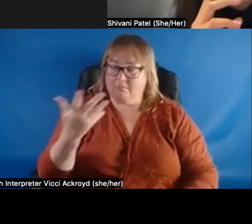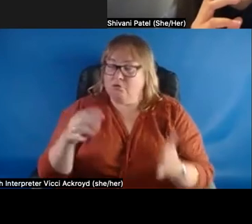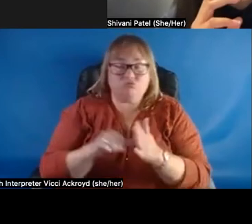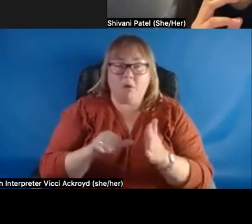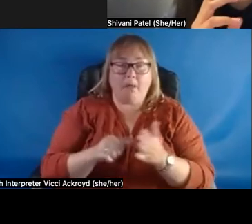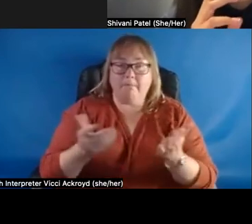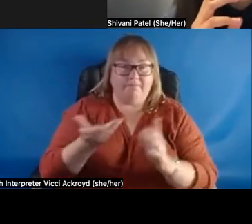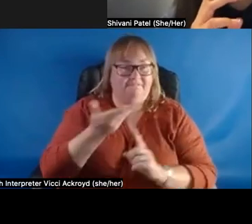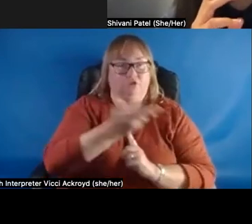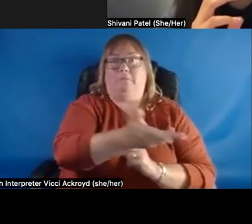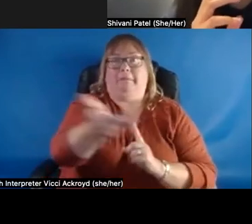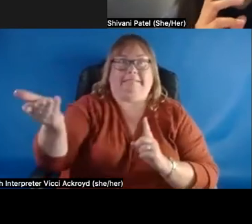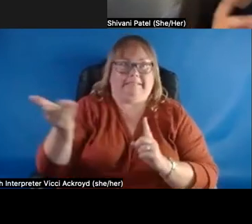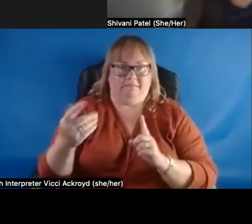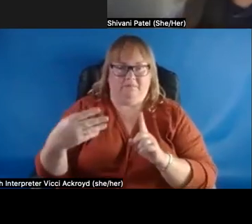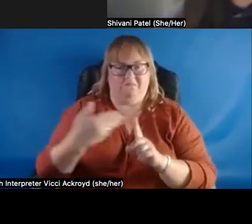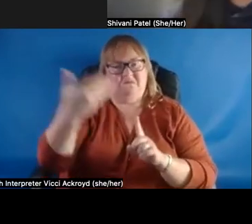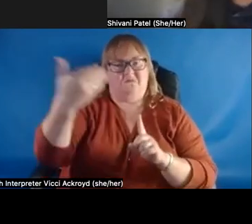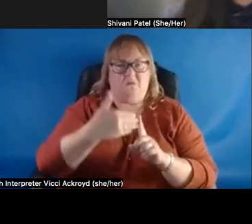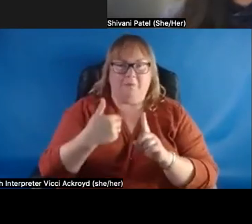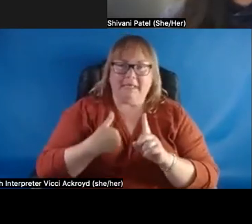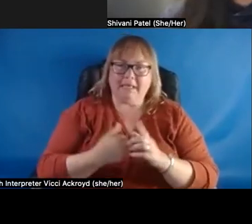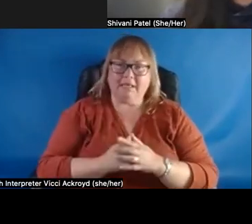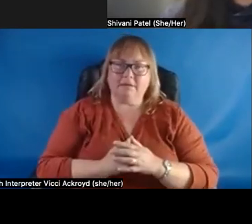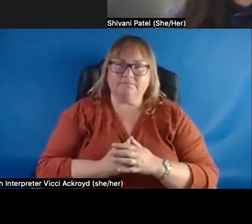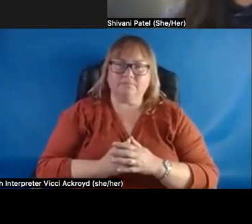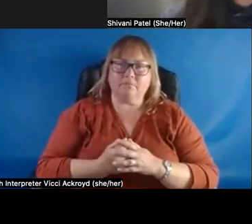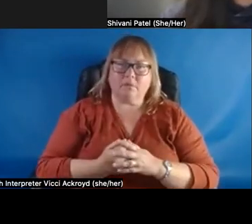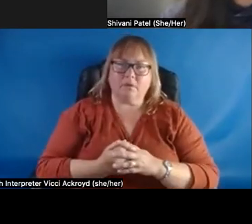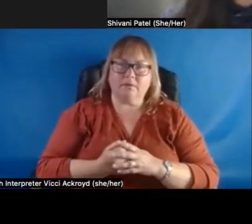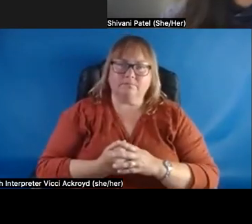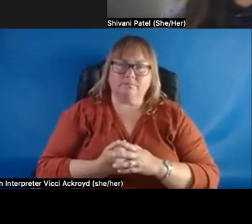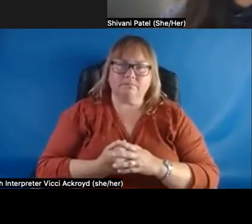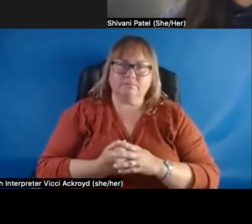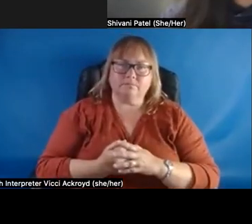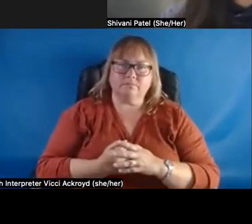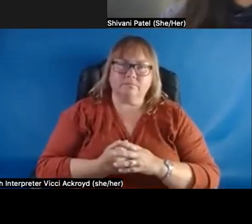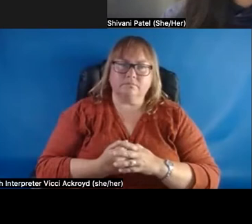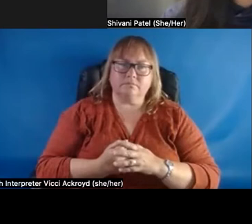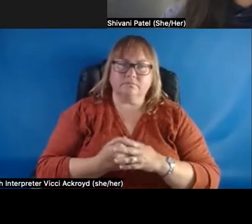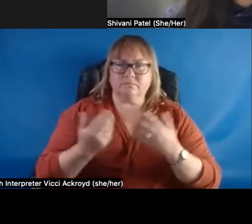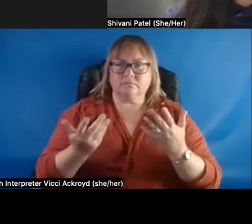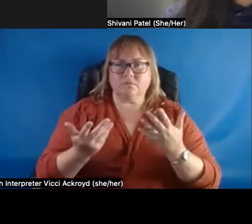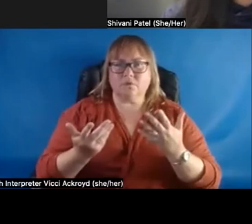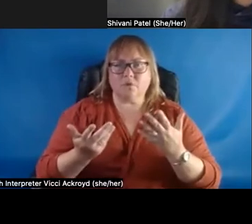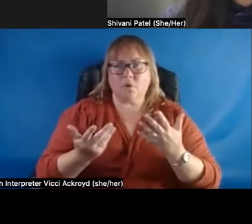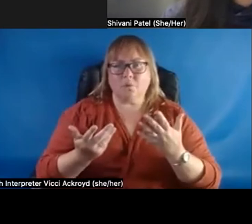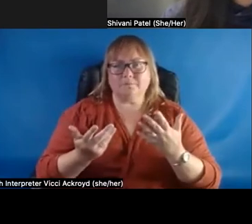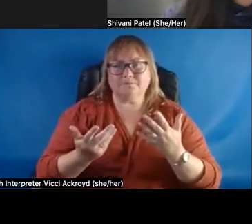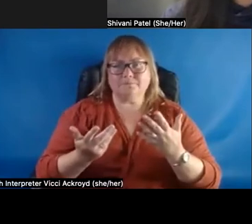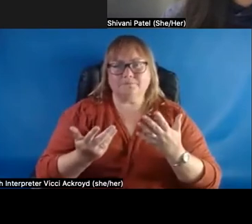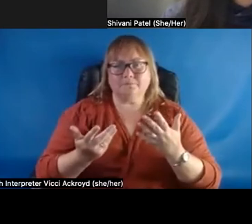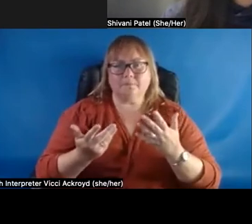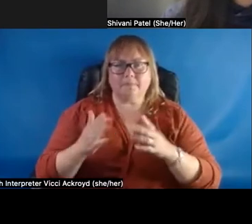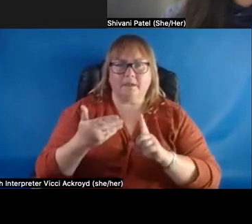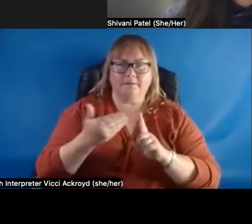else. Or you know, like that would be identified. Okay, so